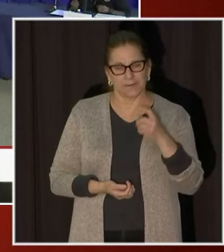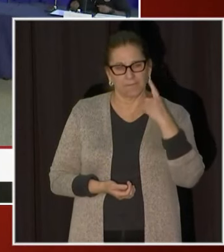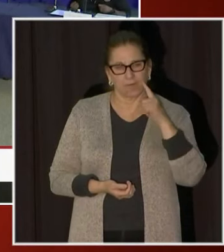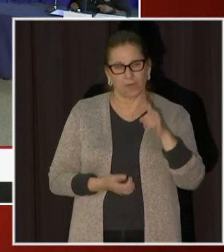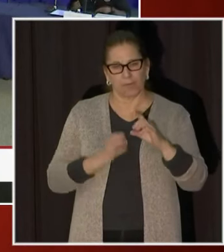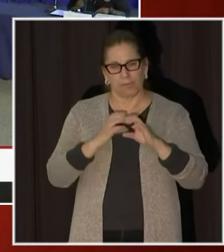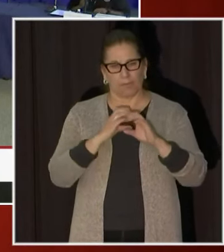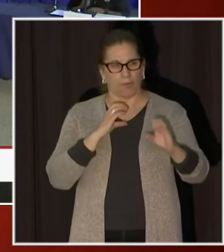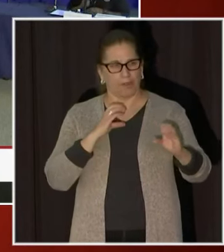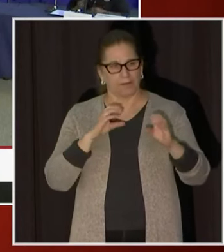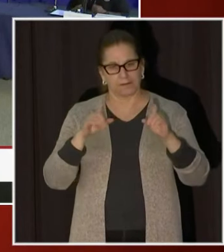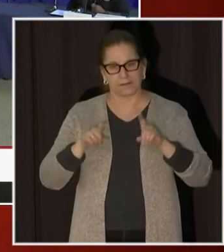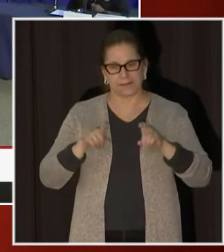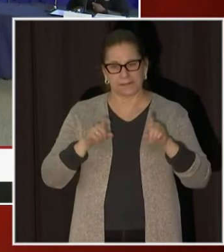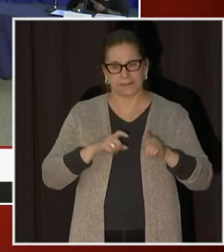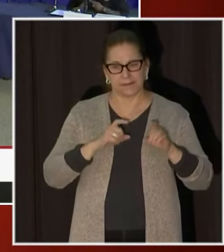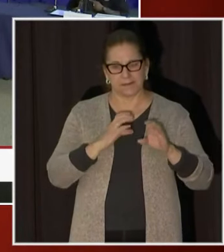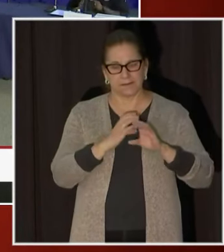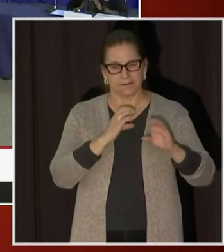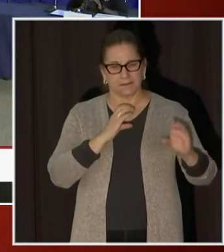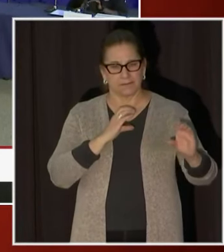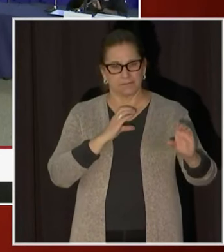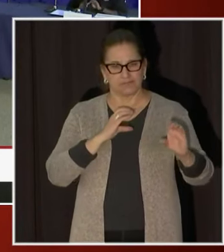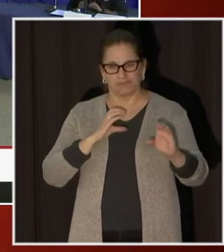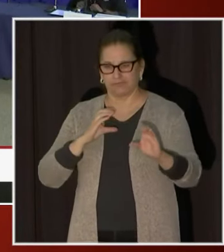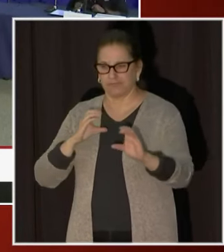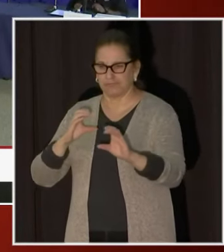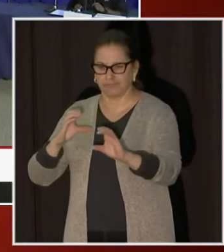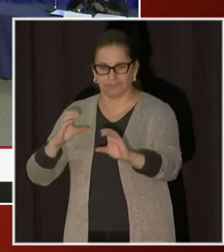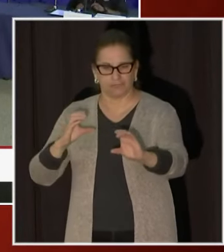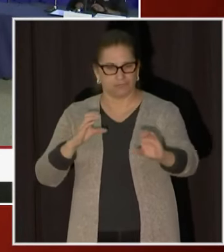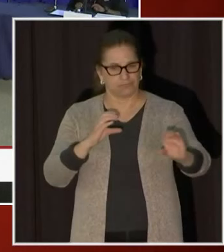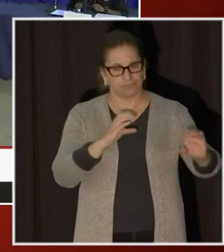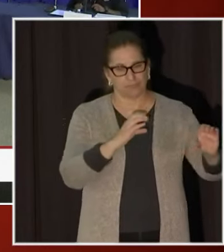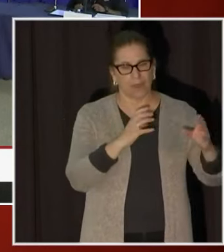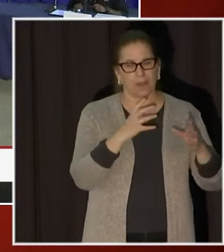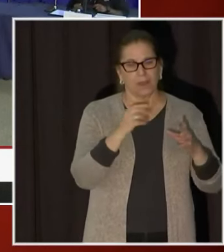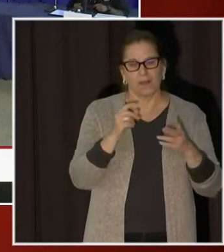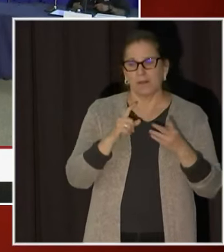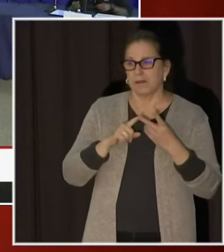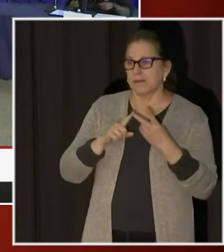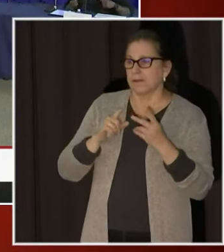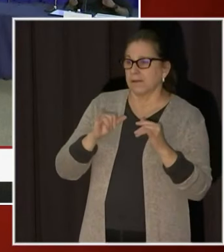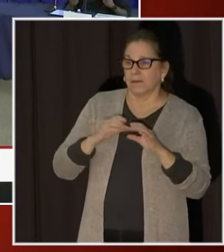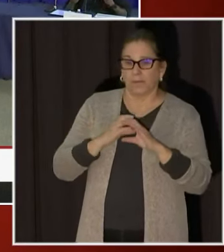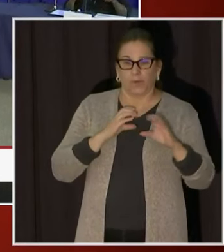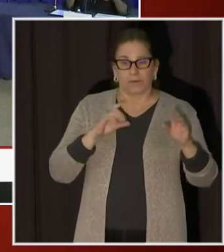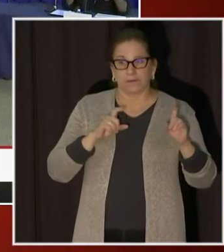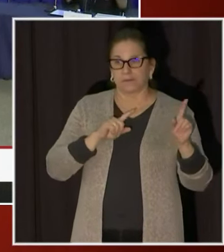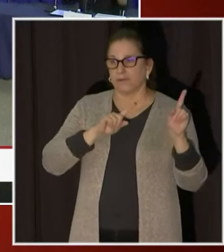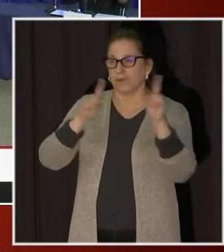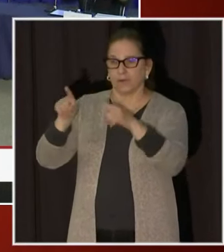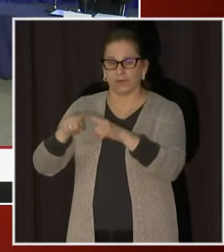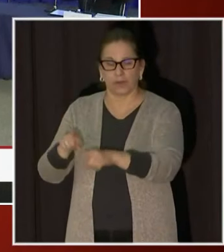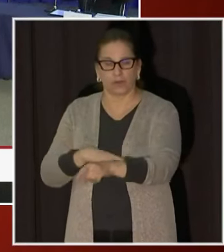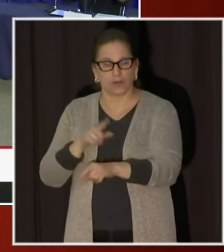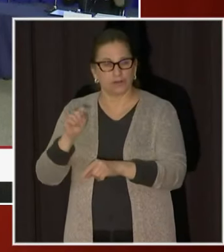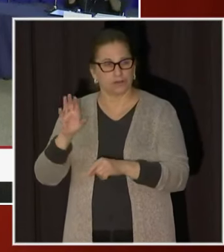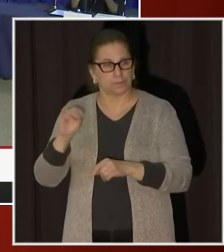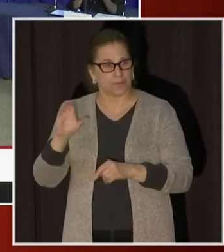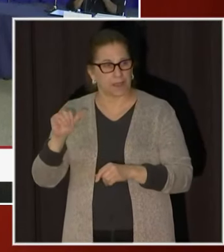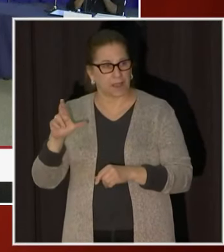the mobile unit went out to some long-term care facilities, then there were some testing units that were placed in